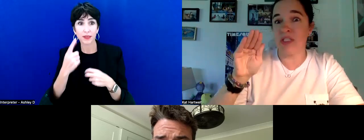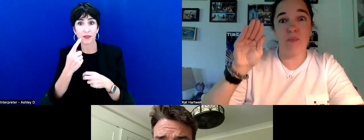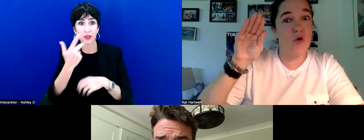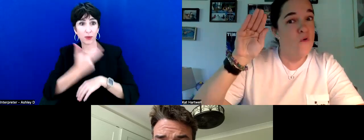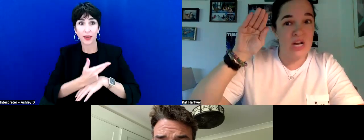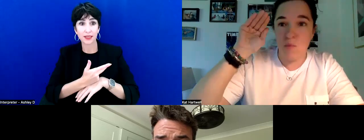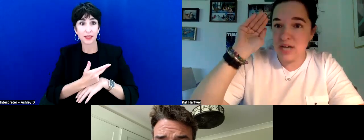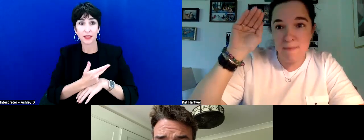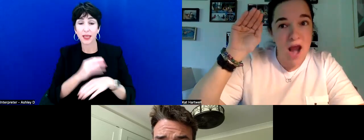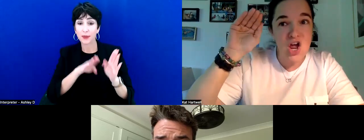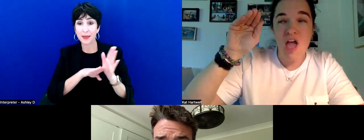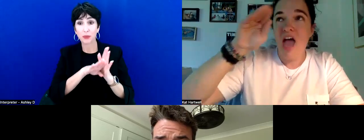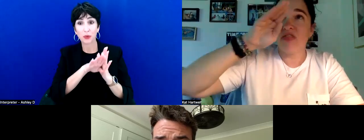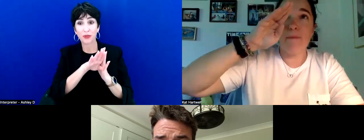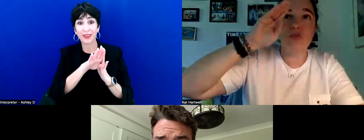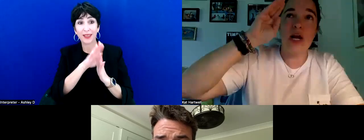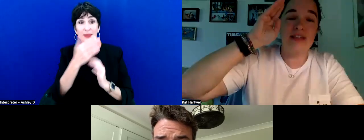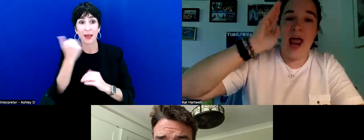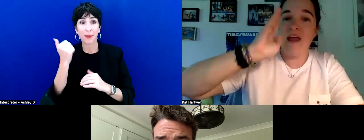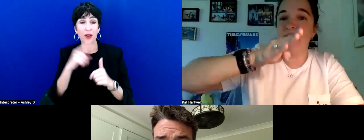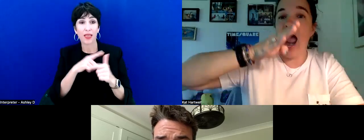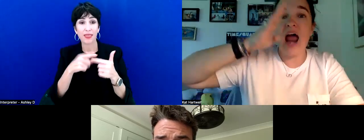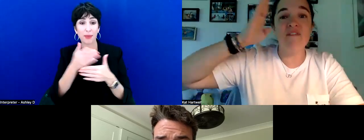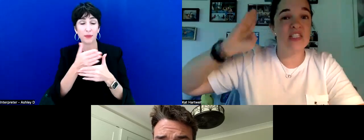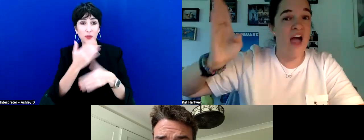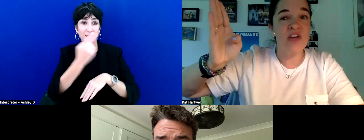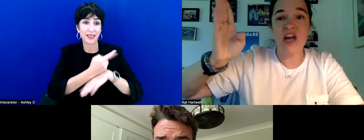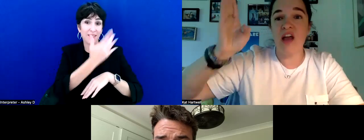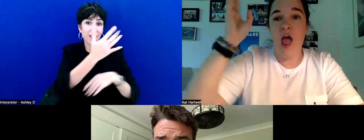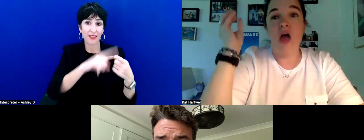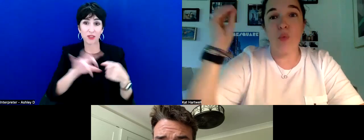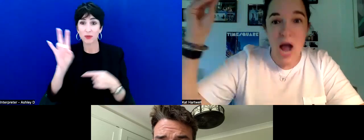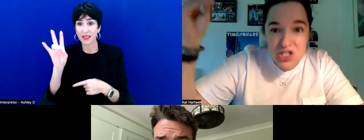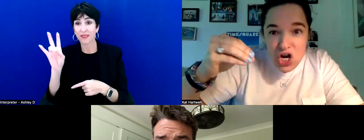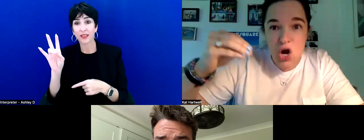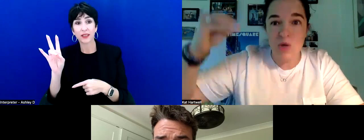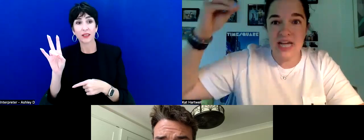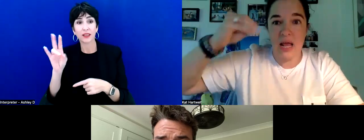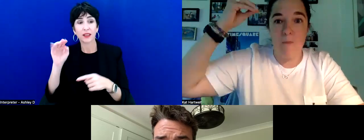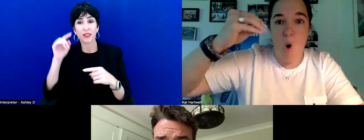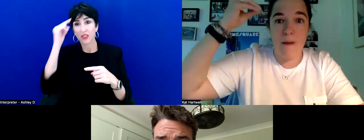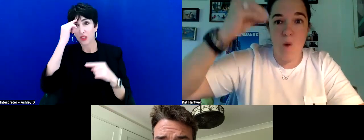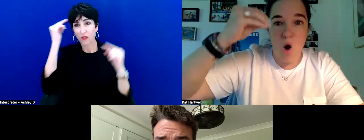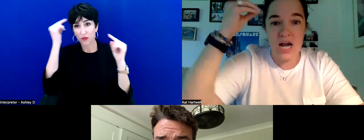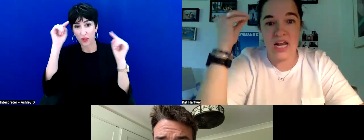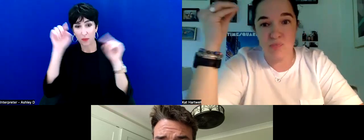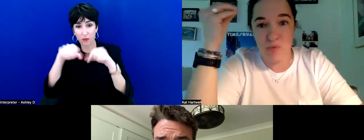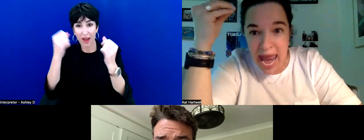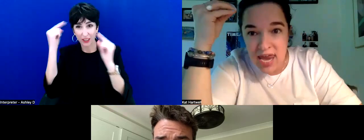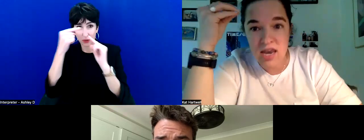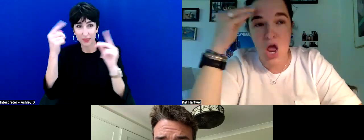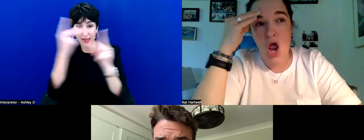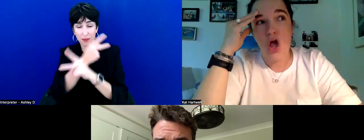days he was improving, he was getting better. Then between day 5 and 7, the pressure was getting more and more in